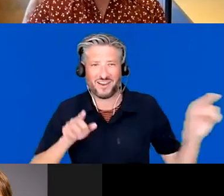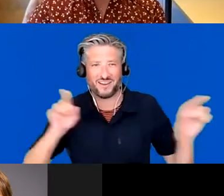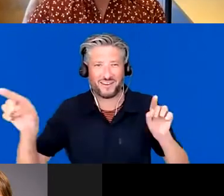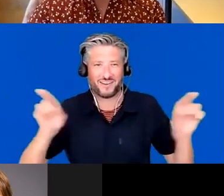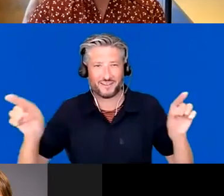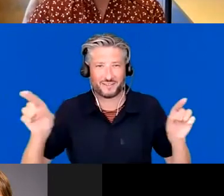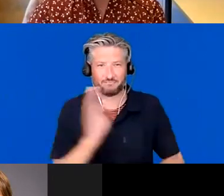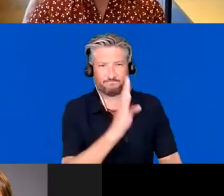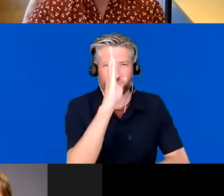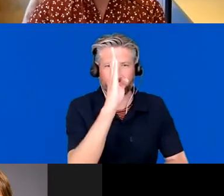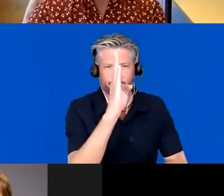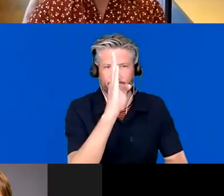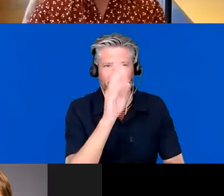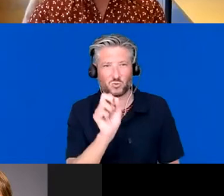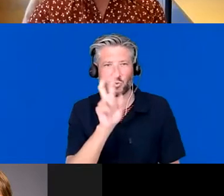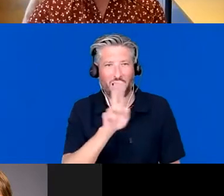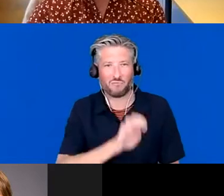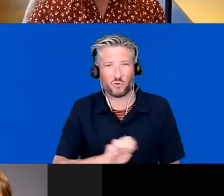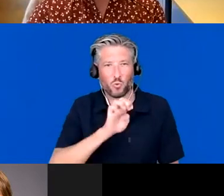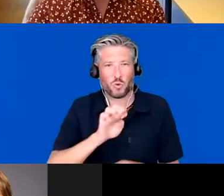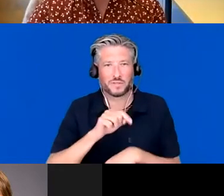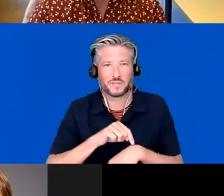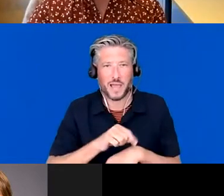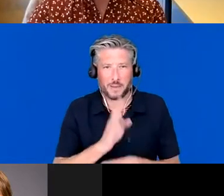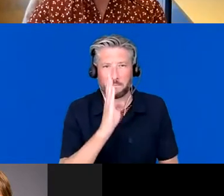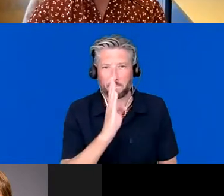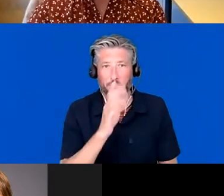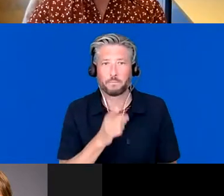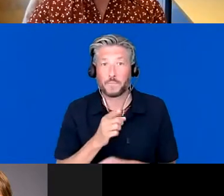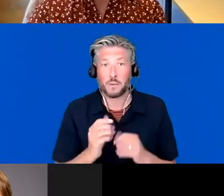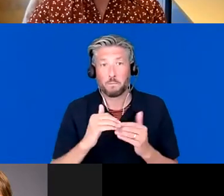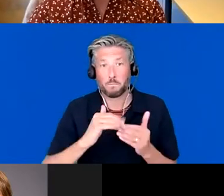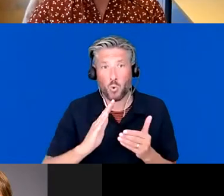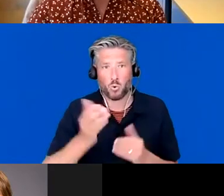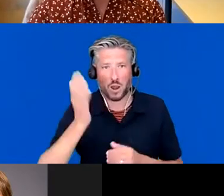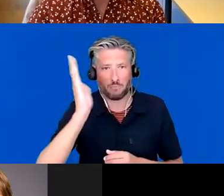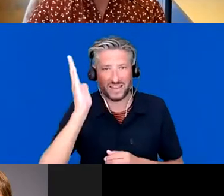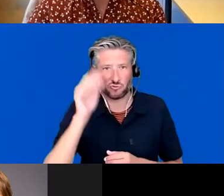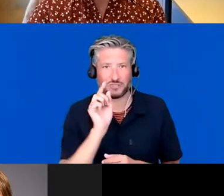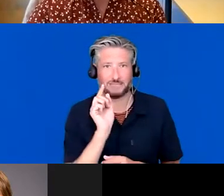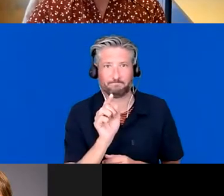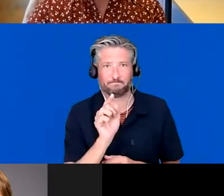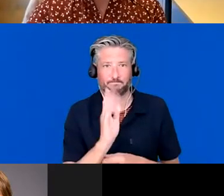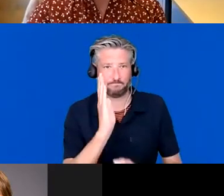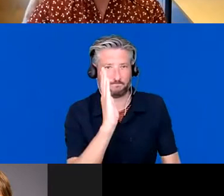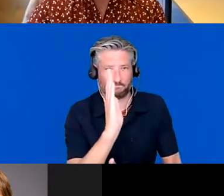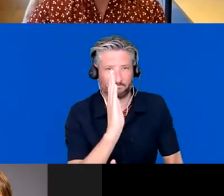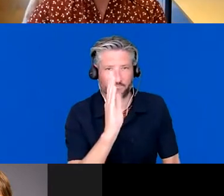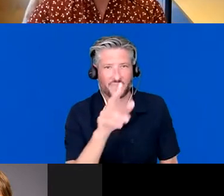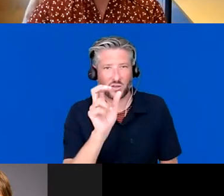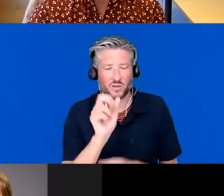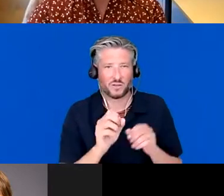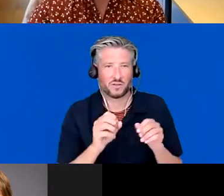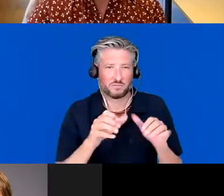plenaries around that time, and that worked well. And then for scheduling was a bit complex because we had to schedule by